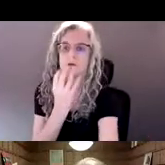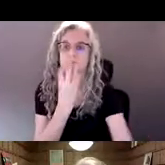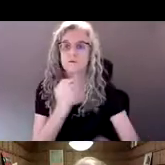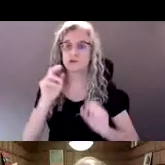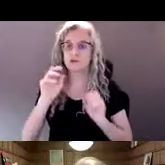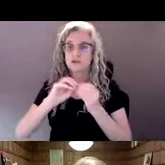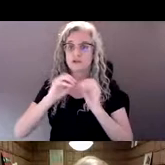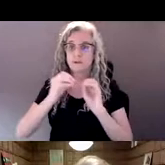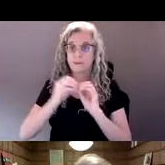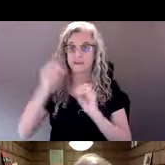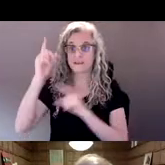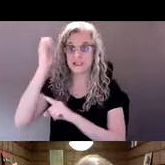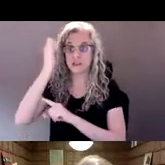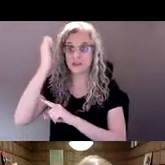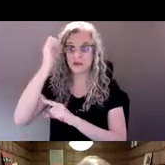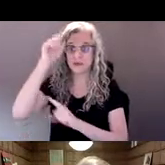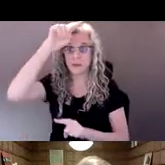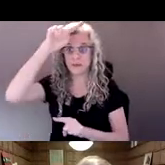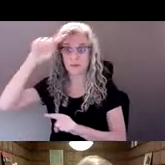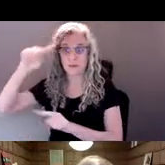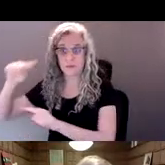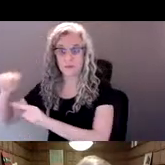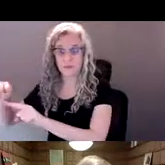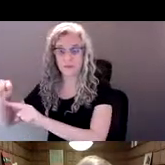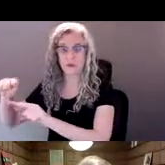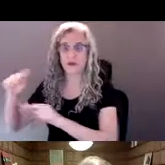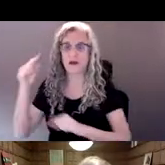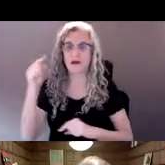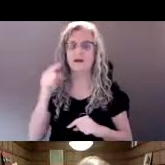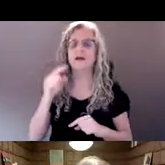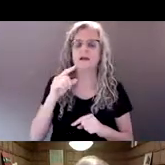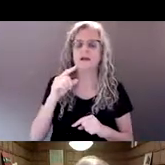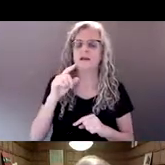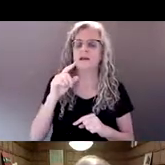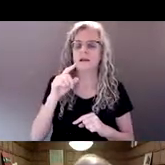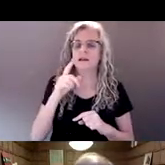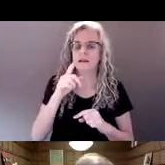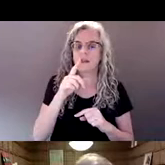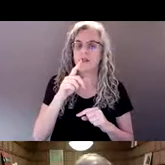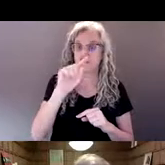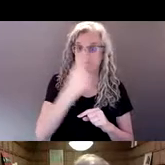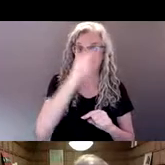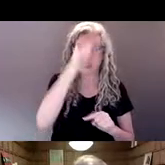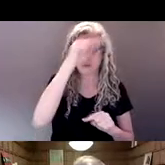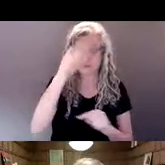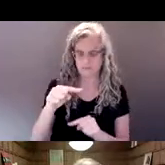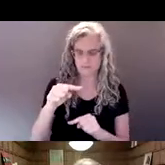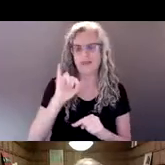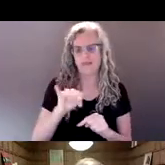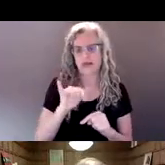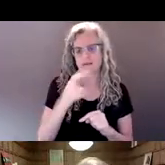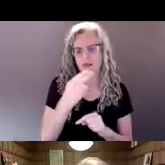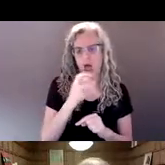the Holocaust, that's the first column, the move from the first to the second column, but since 1945, more